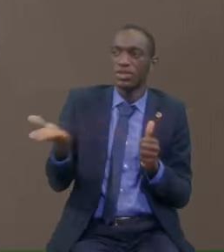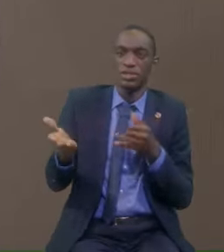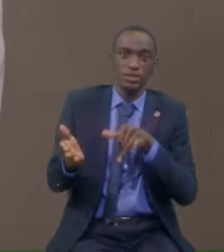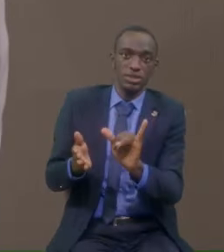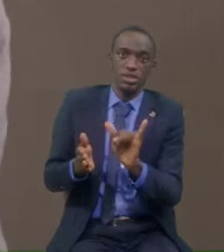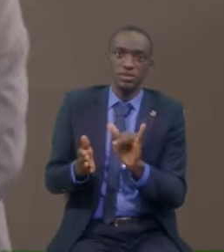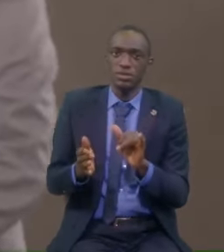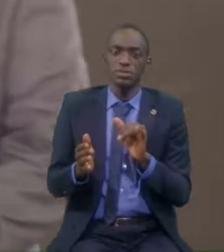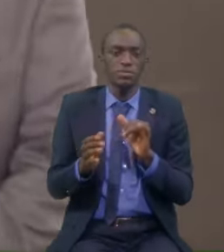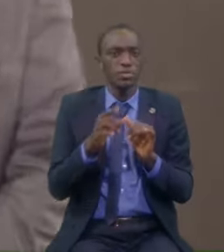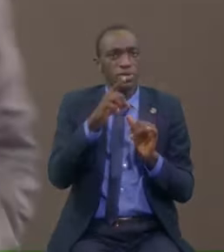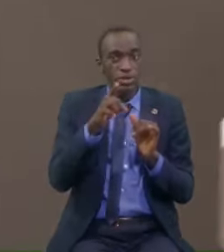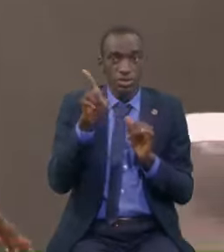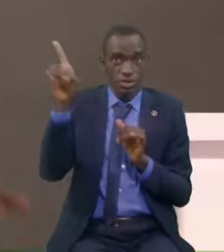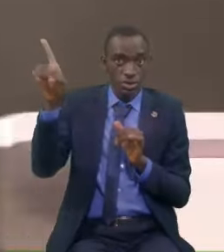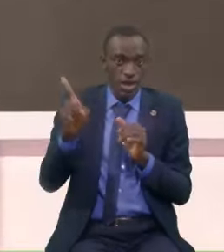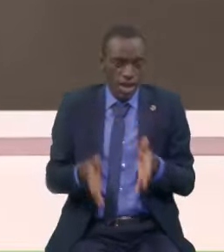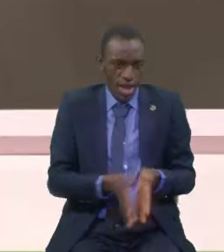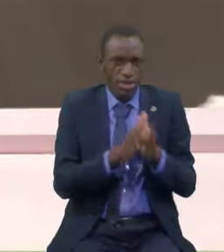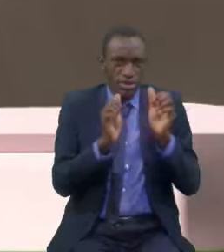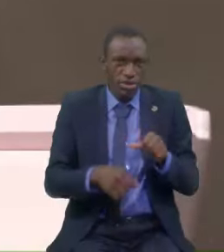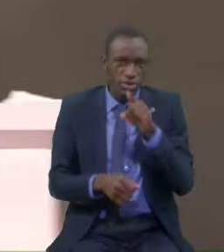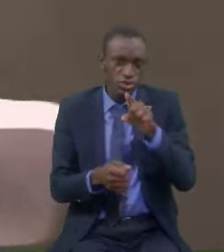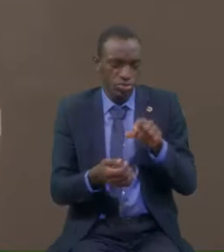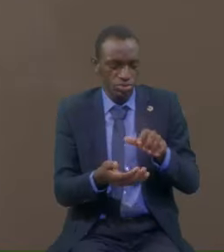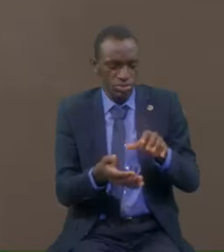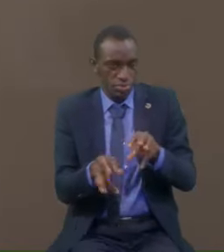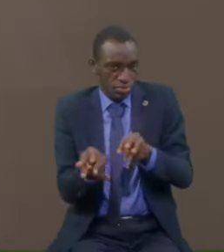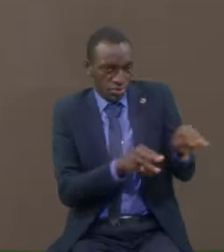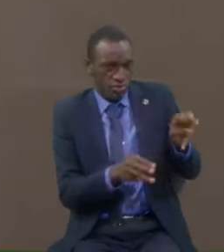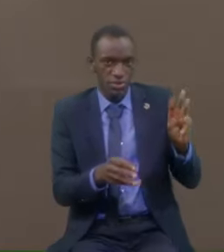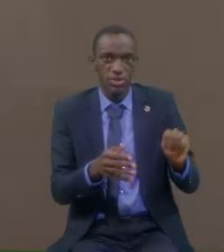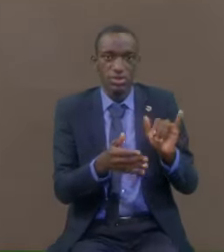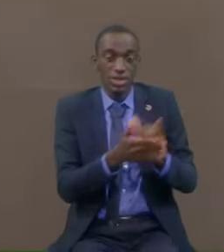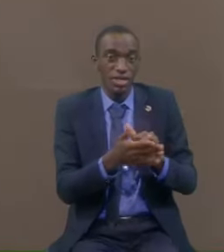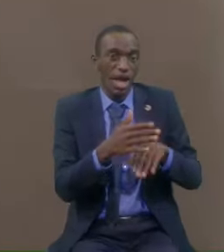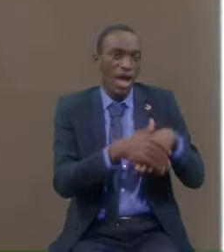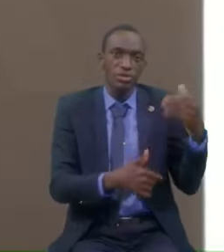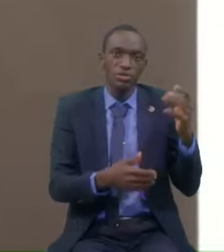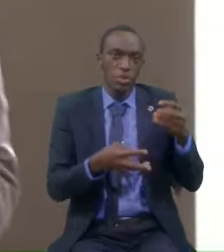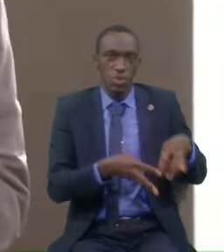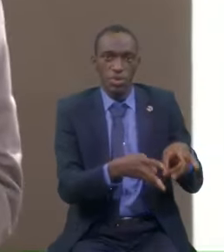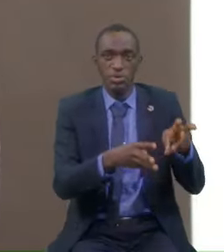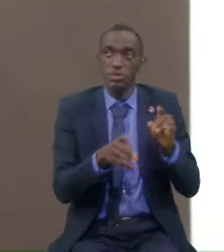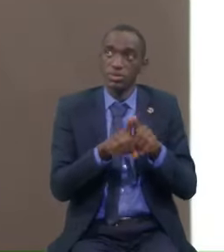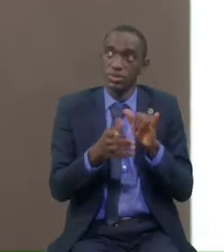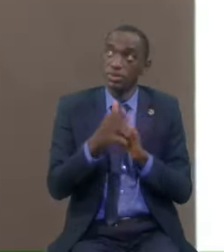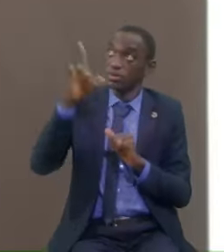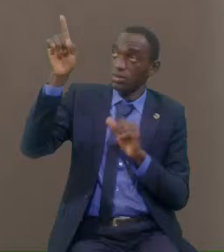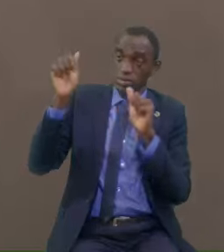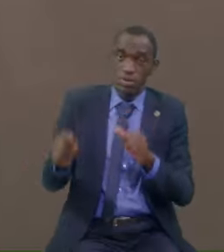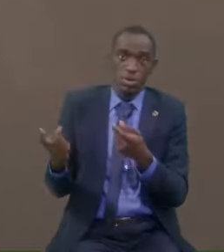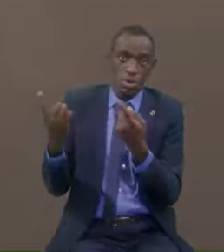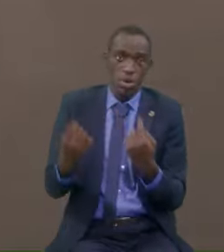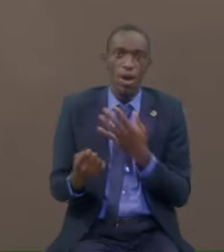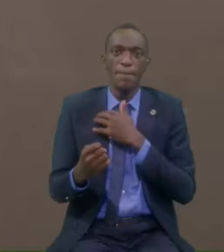that out of the way so that I can come and be the blessed spirit and the burning spirit